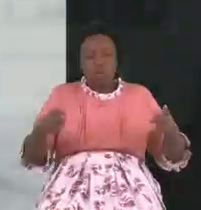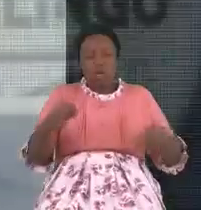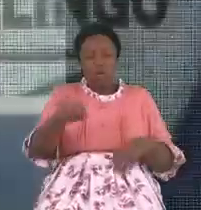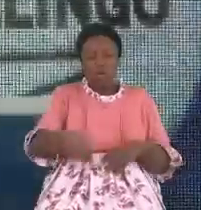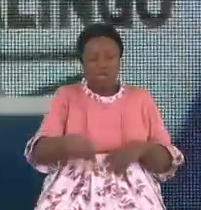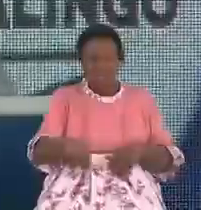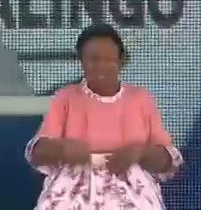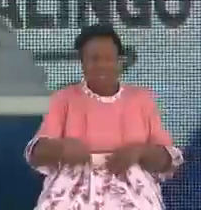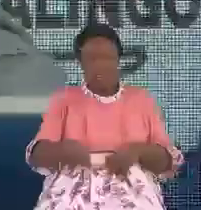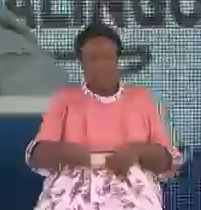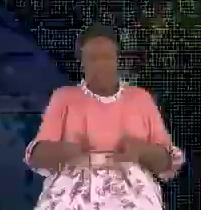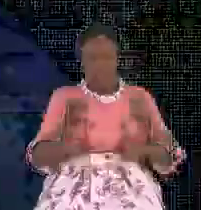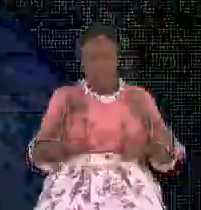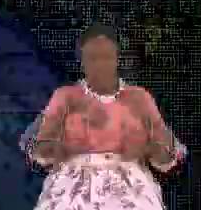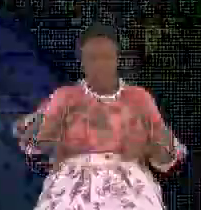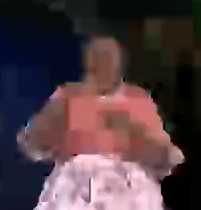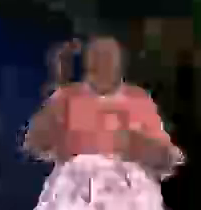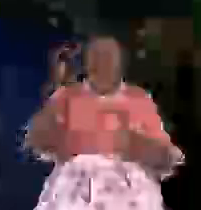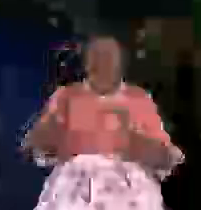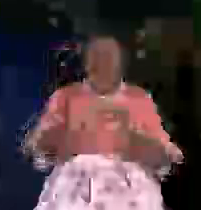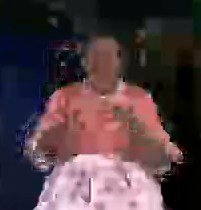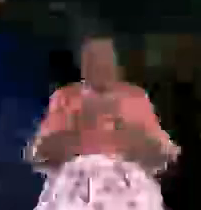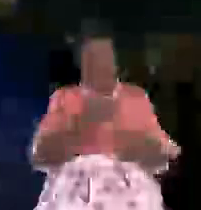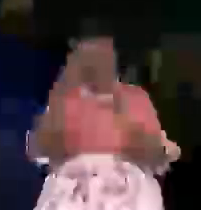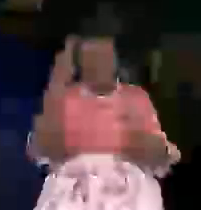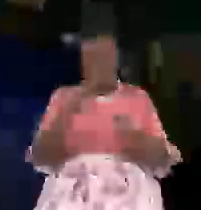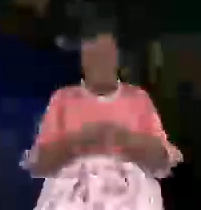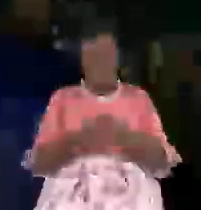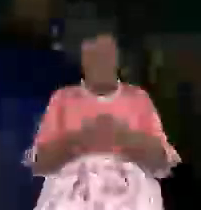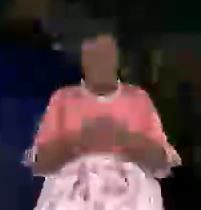come out in jesus name